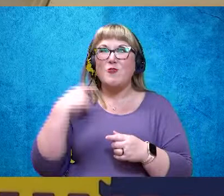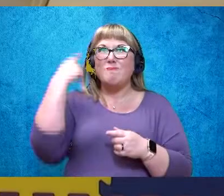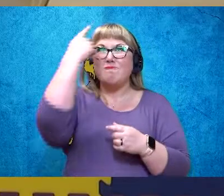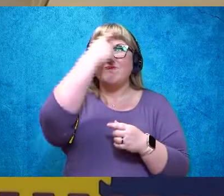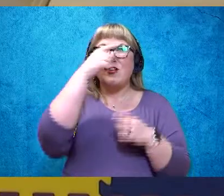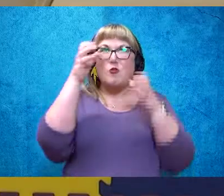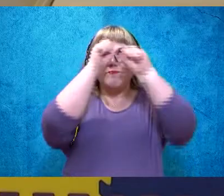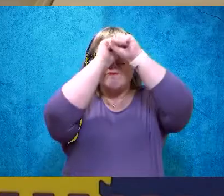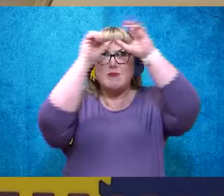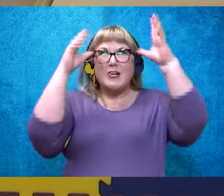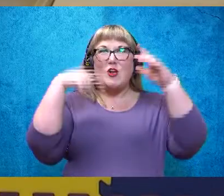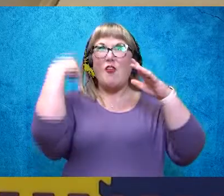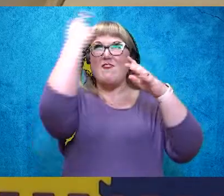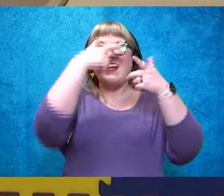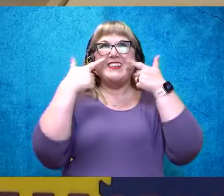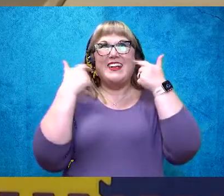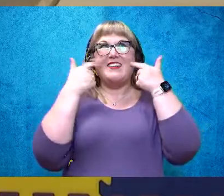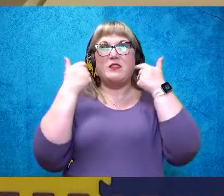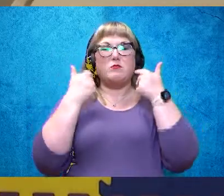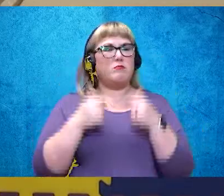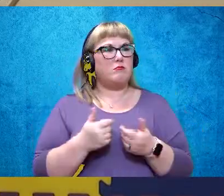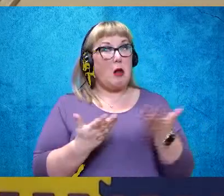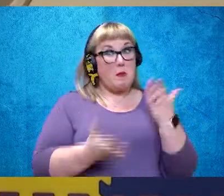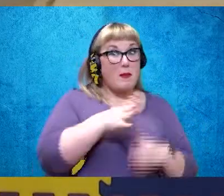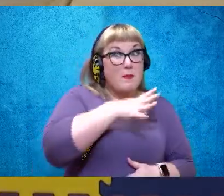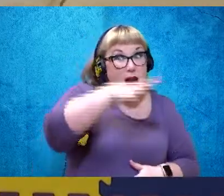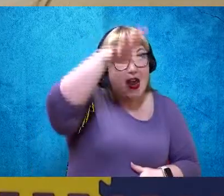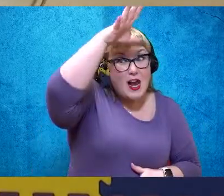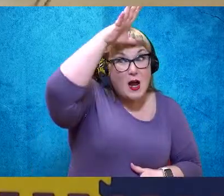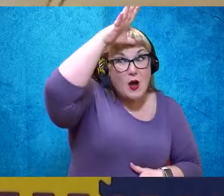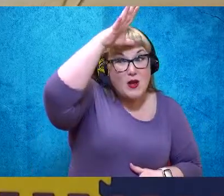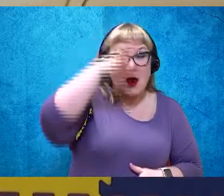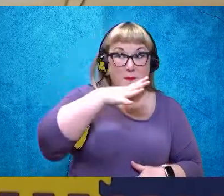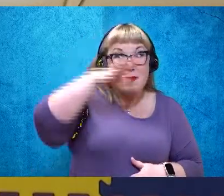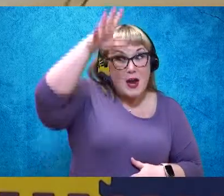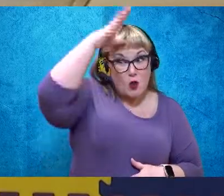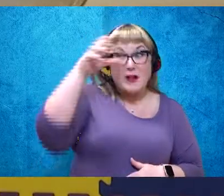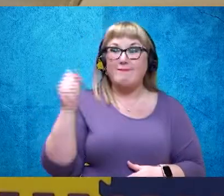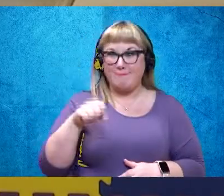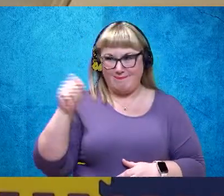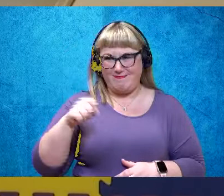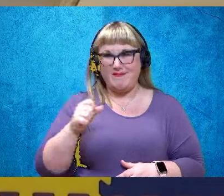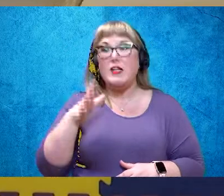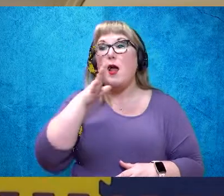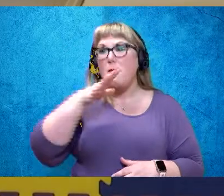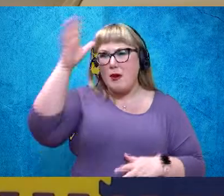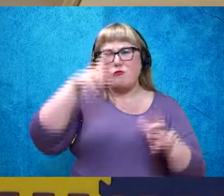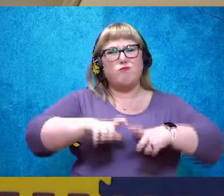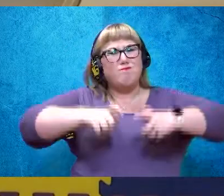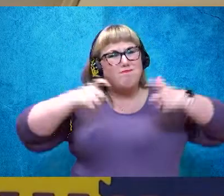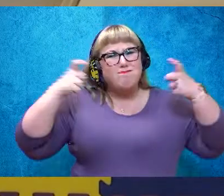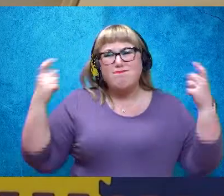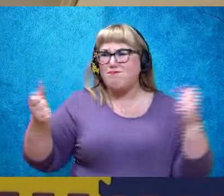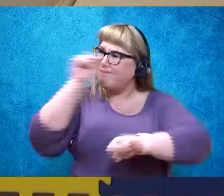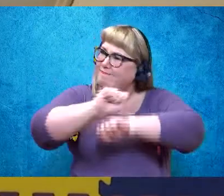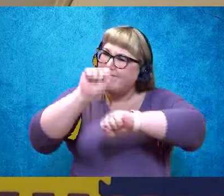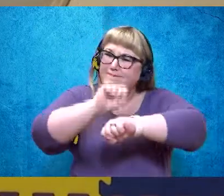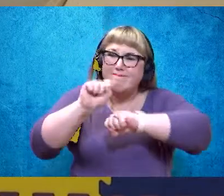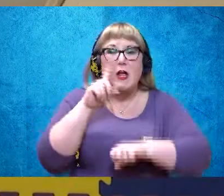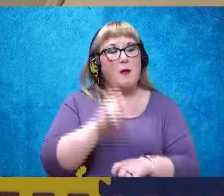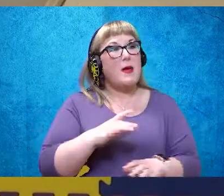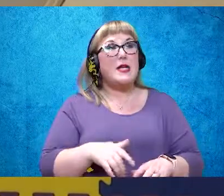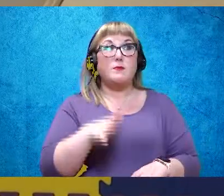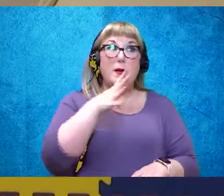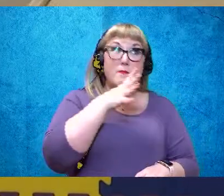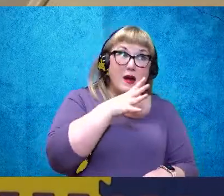head? And what about our parents this morning? Our parents have had a really big job because they have to be your moms and dads